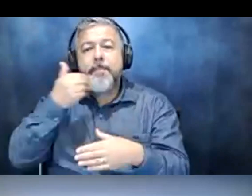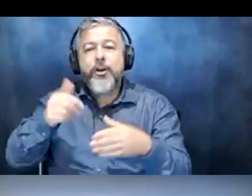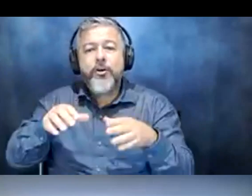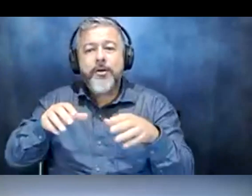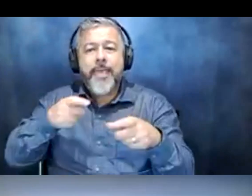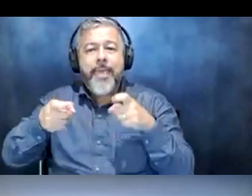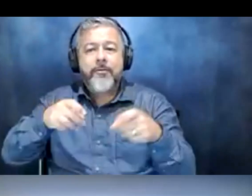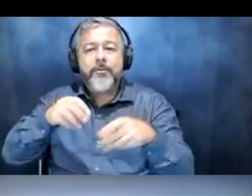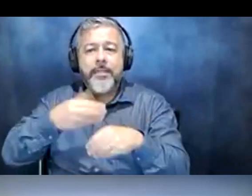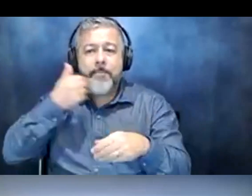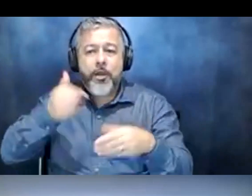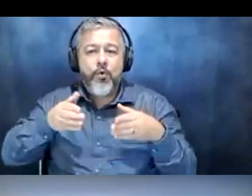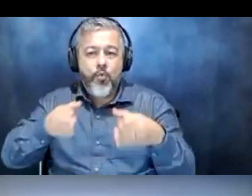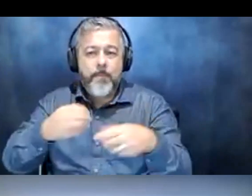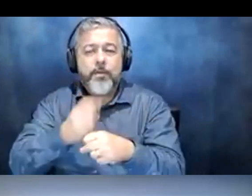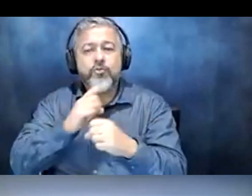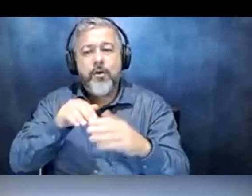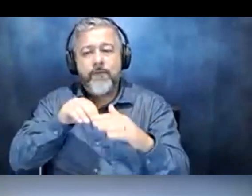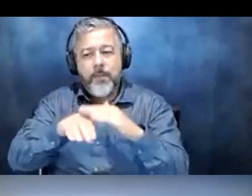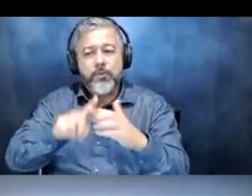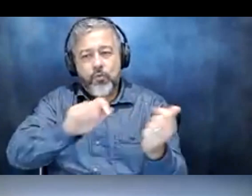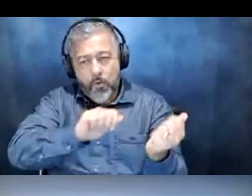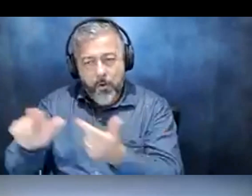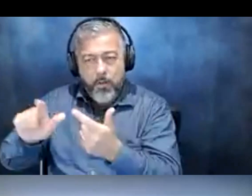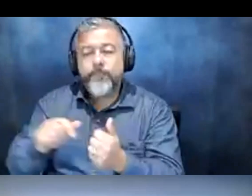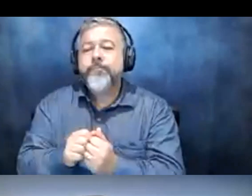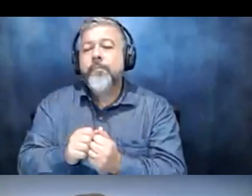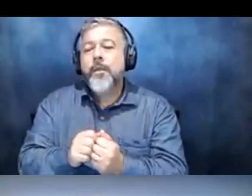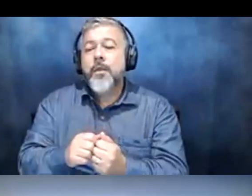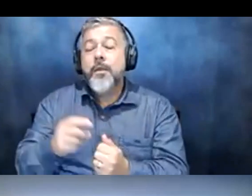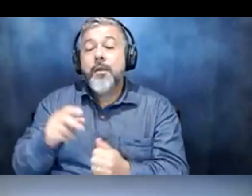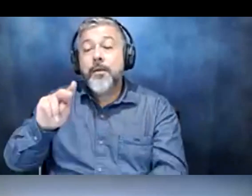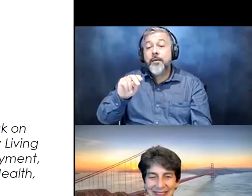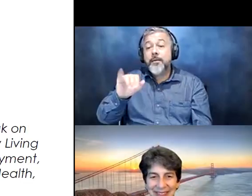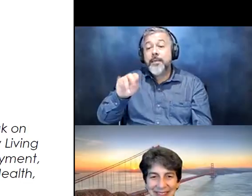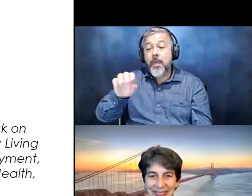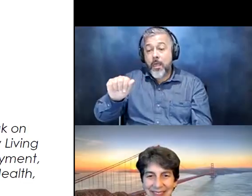to make sure they're available to everyone. I see Nina has her hands up.